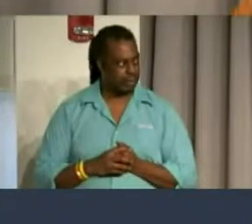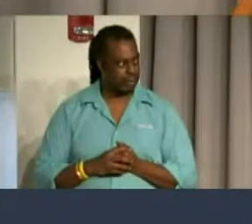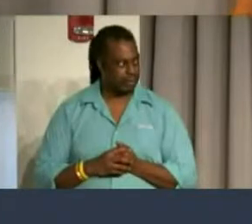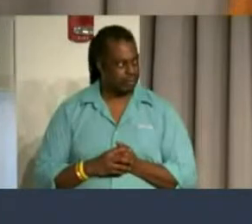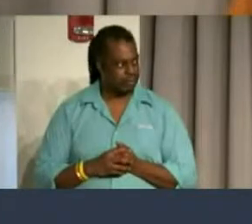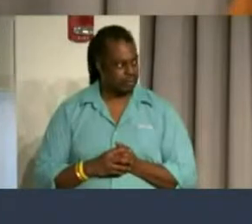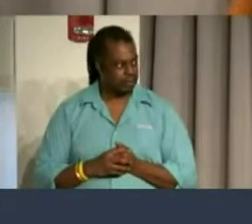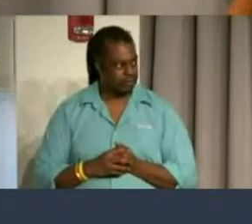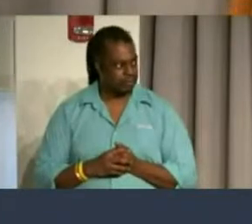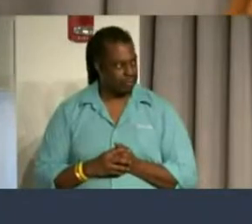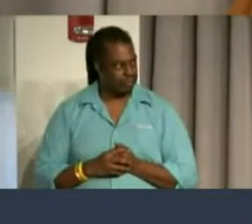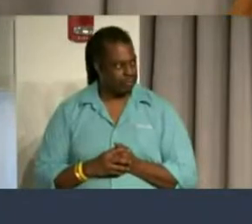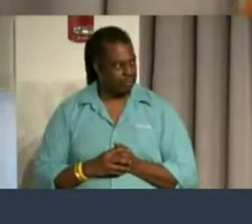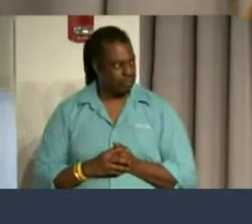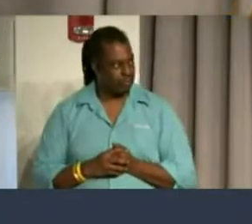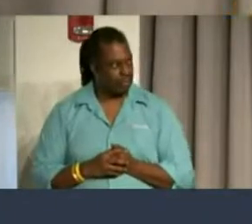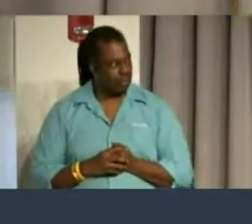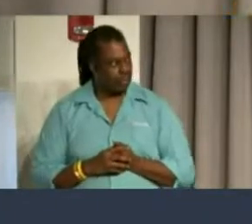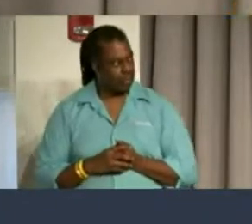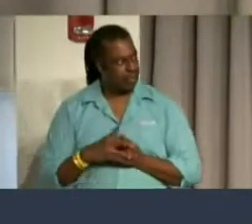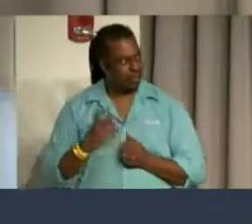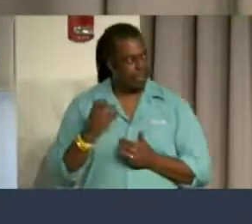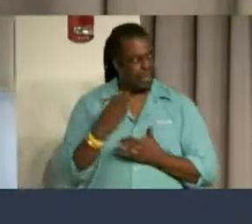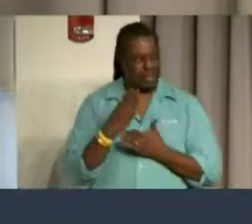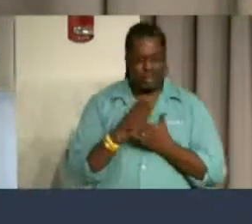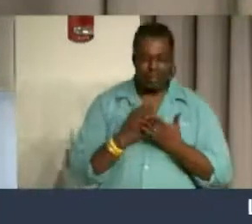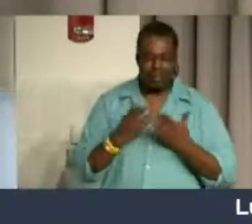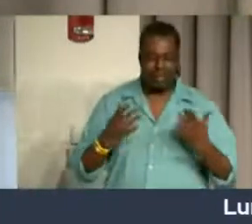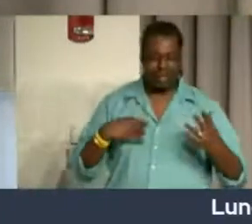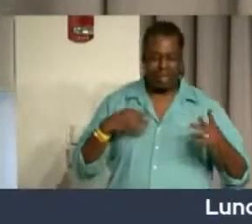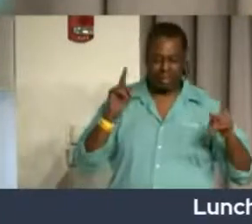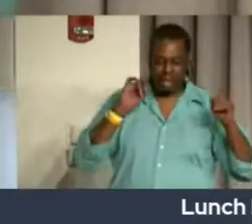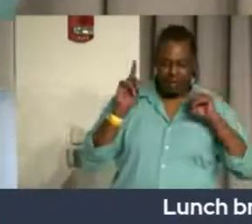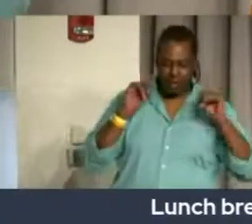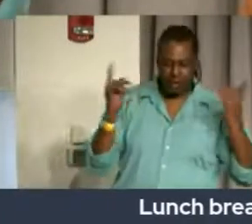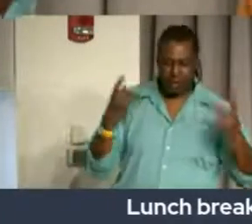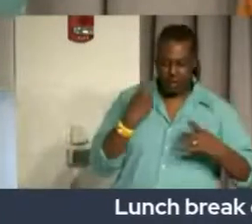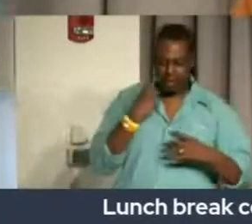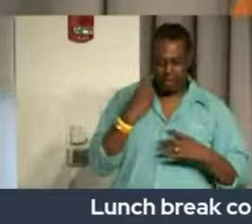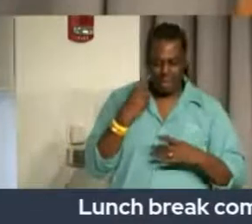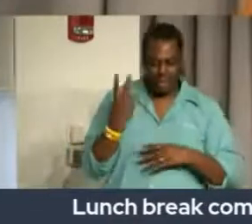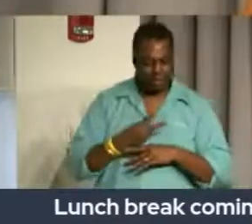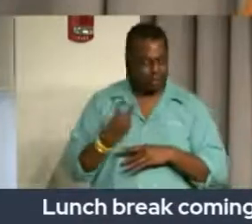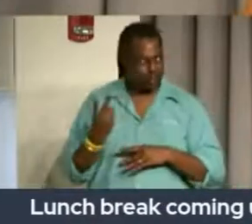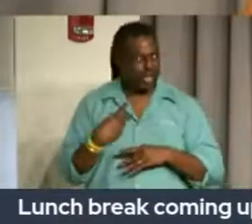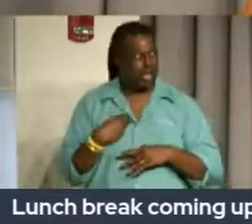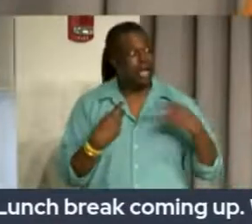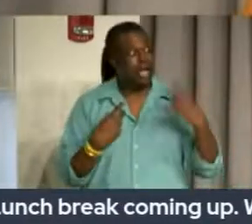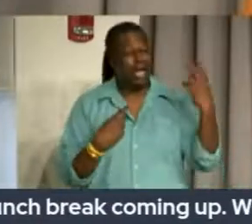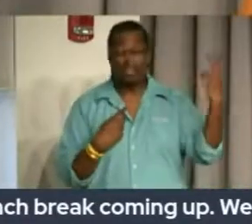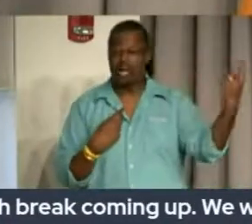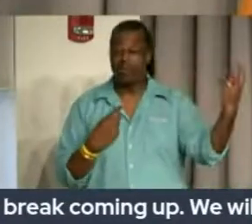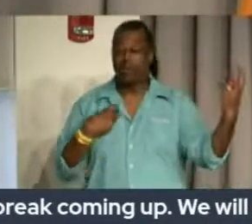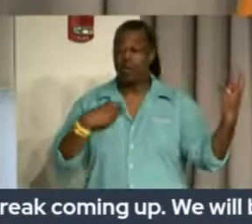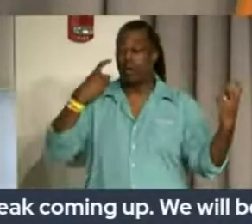Because of the things I've heard here the last 48 hours. I sat over here and I cried.